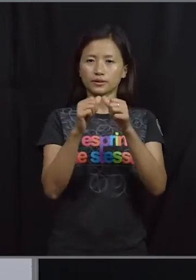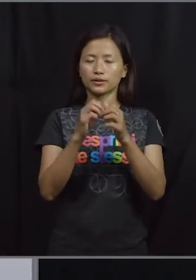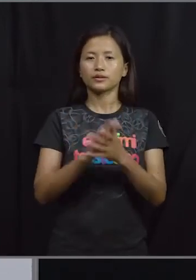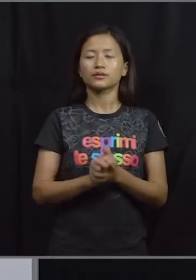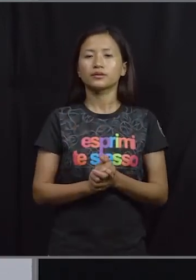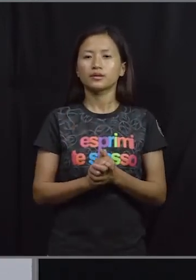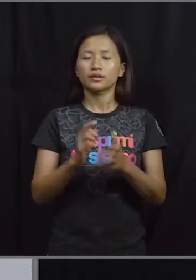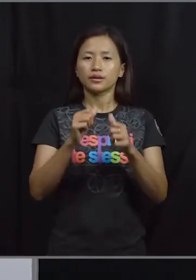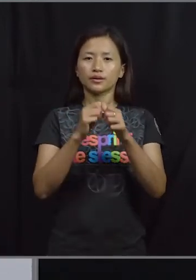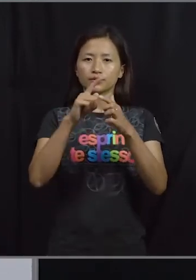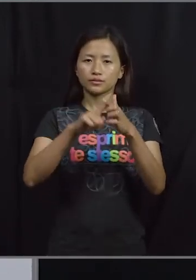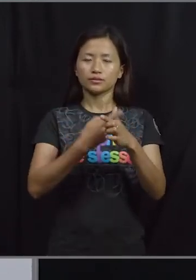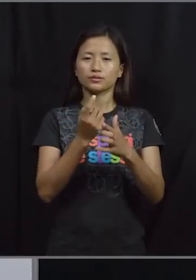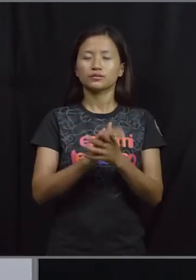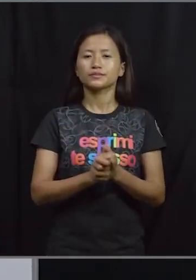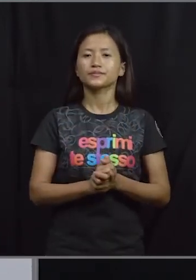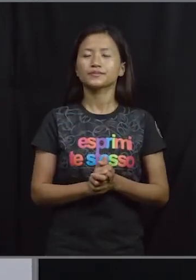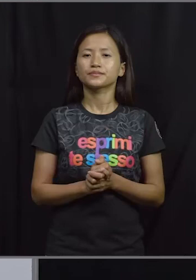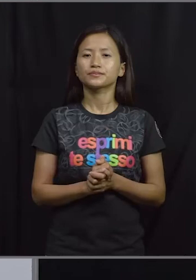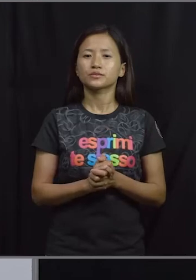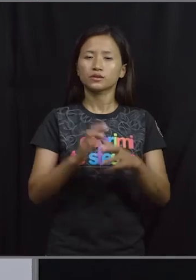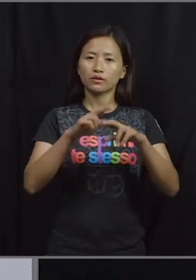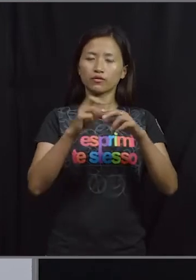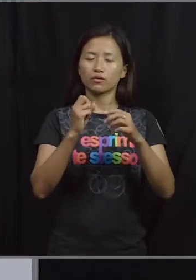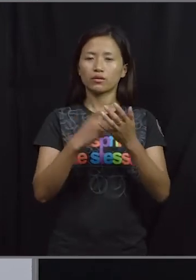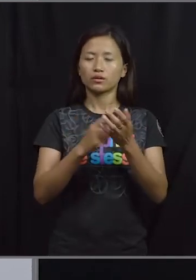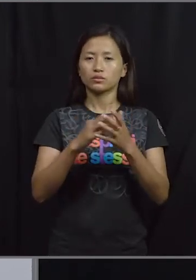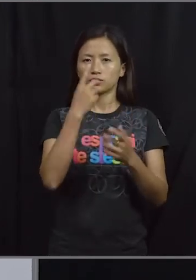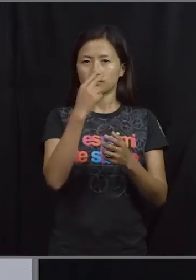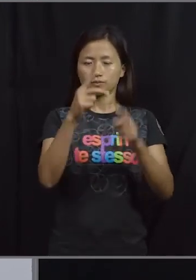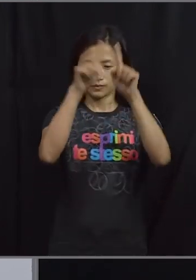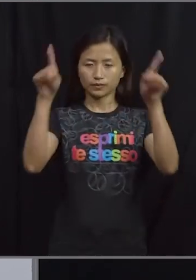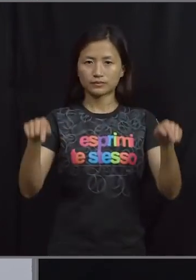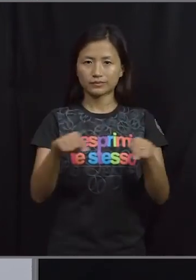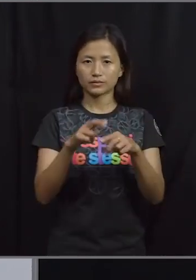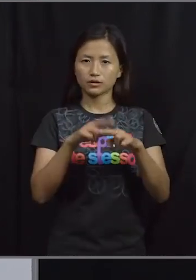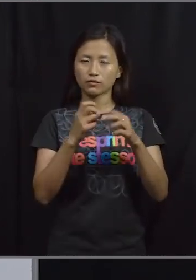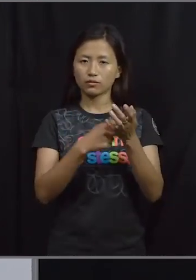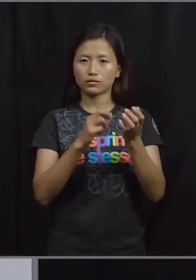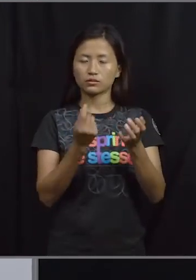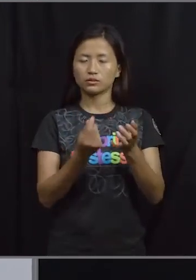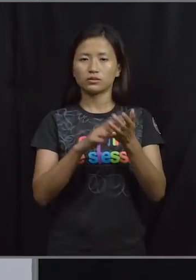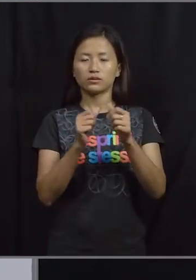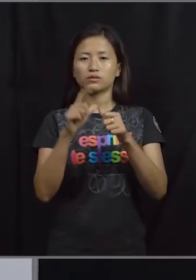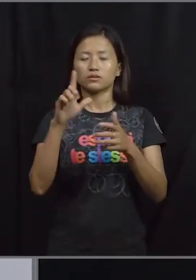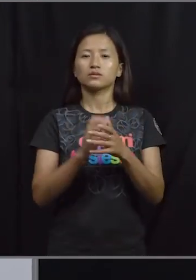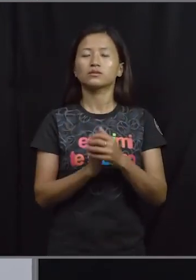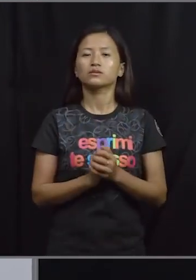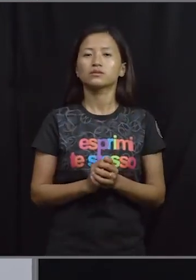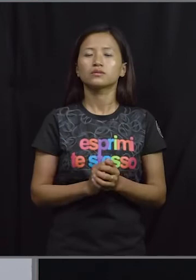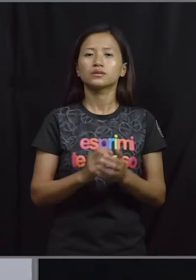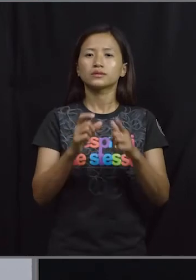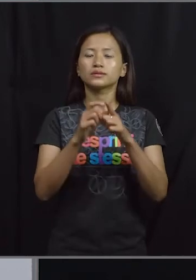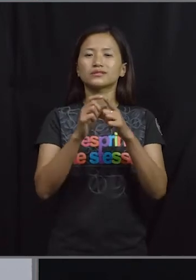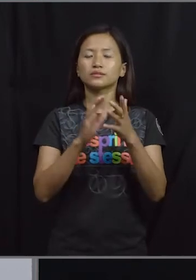into edge A. This is the formula to find the inverse of a matrix, provided determinant